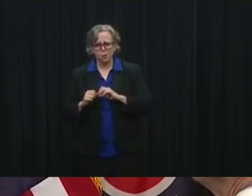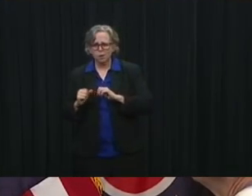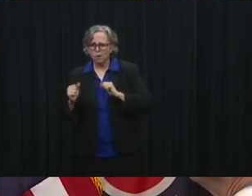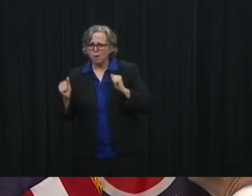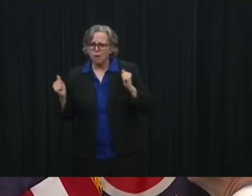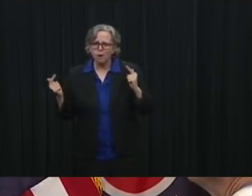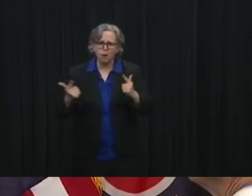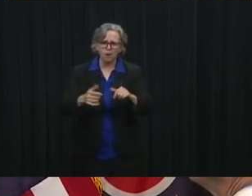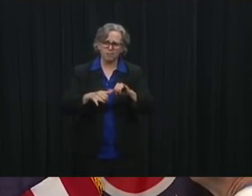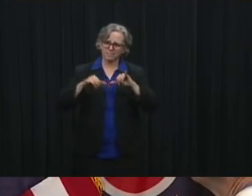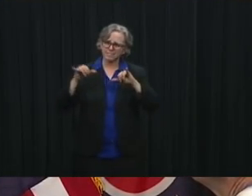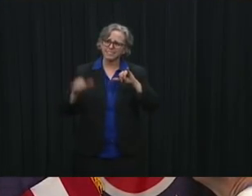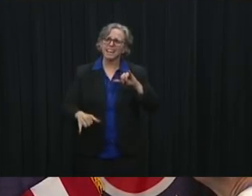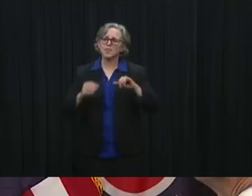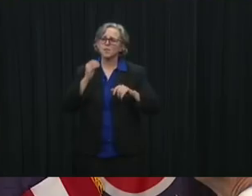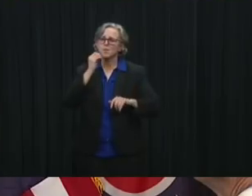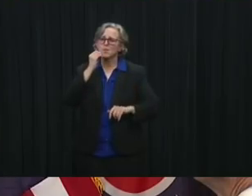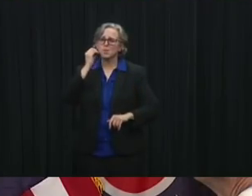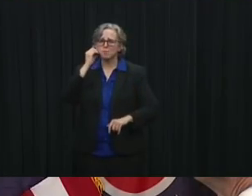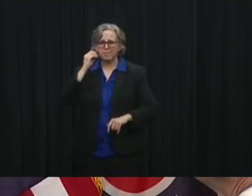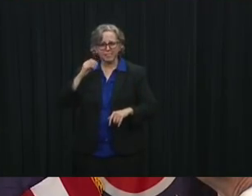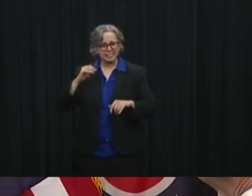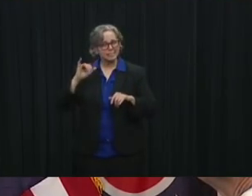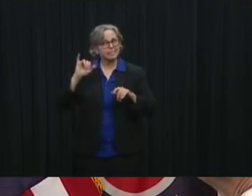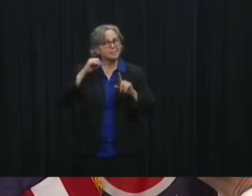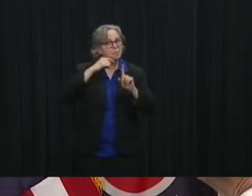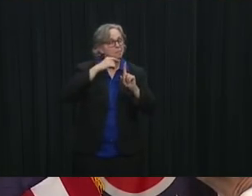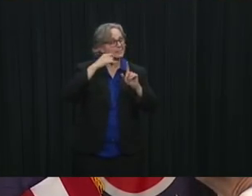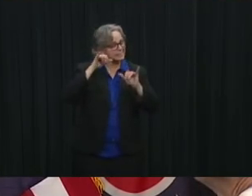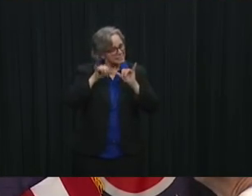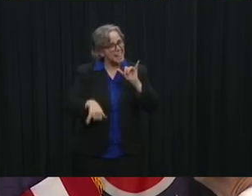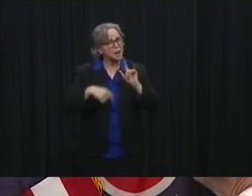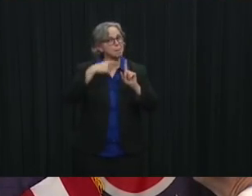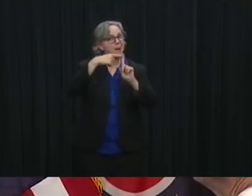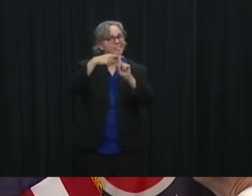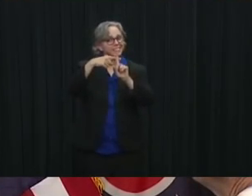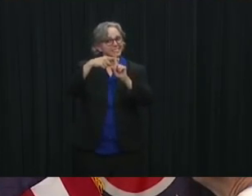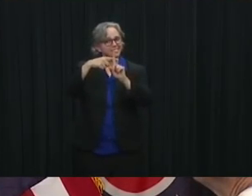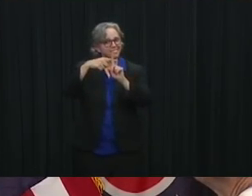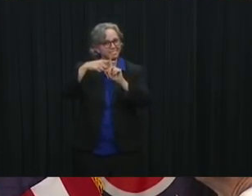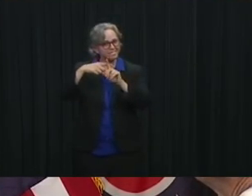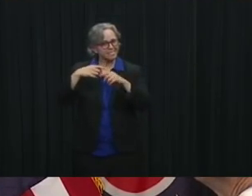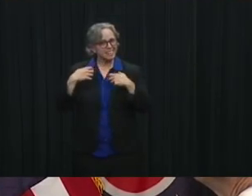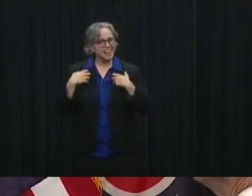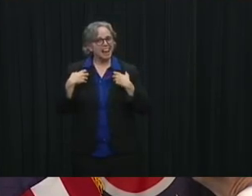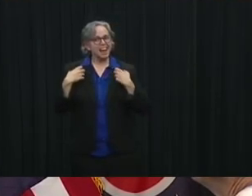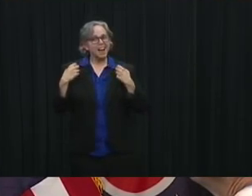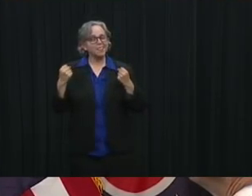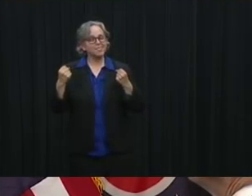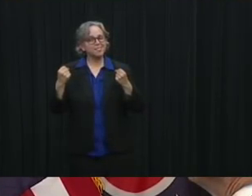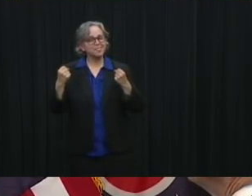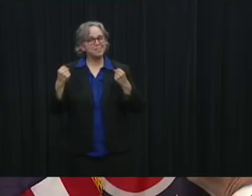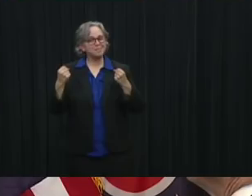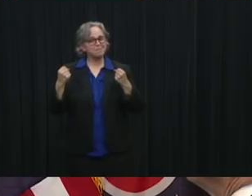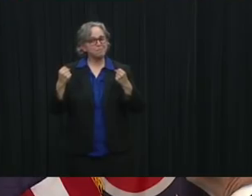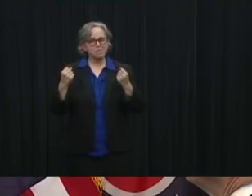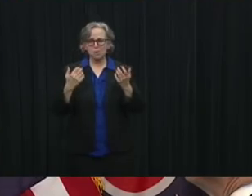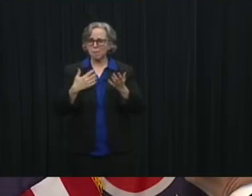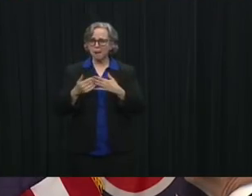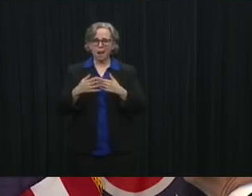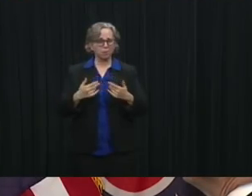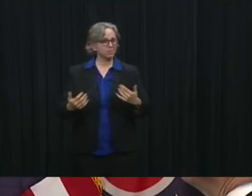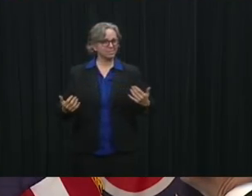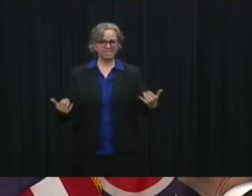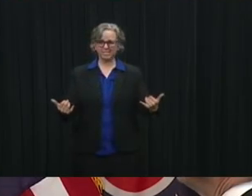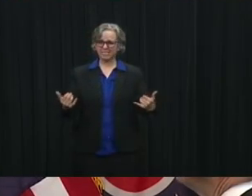positive, and stay healthy. And even though right now we can't gather together,